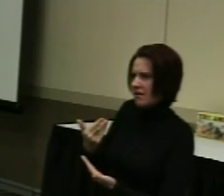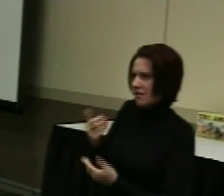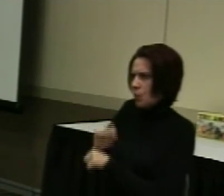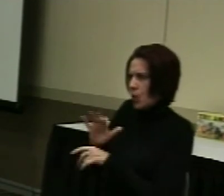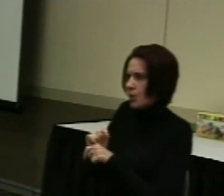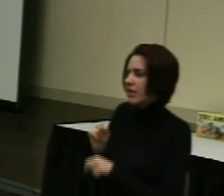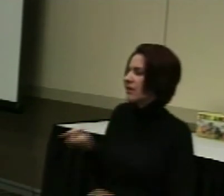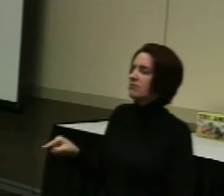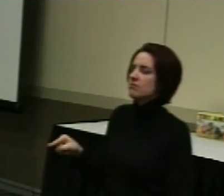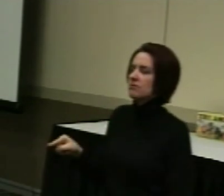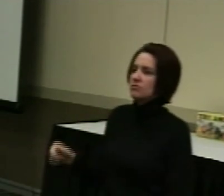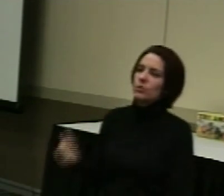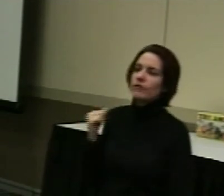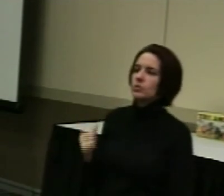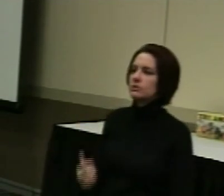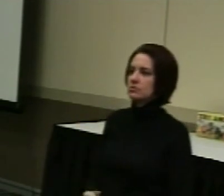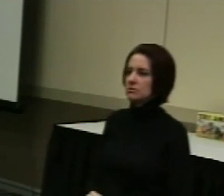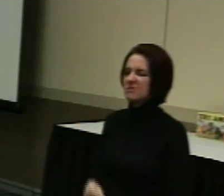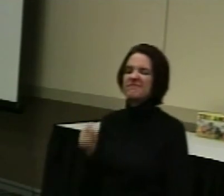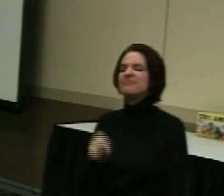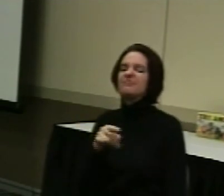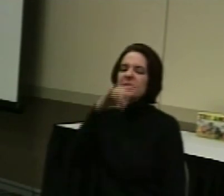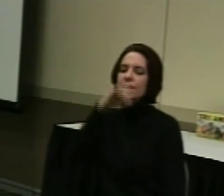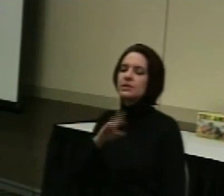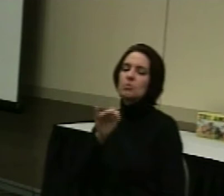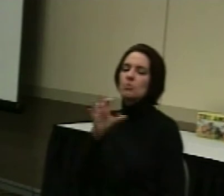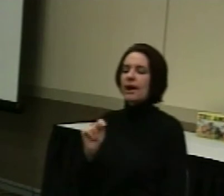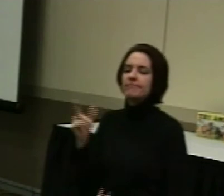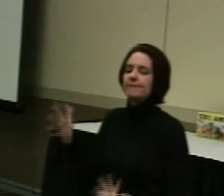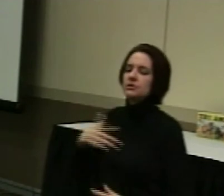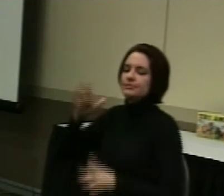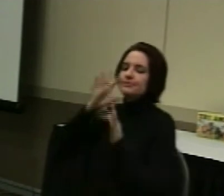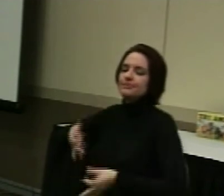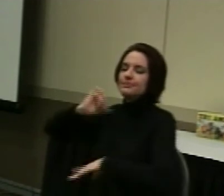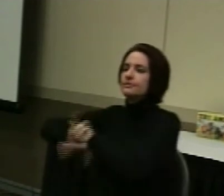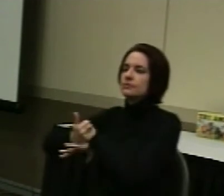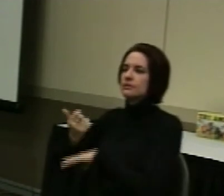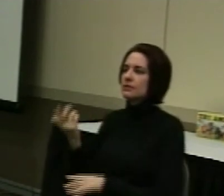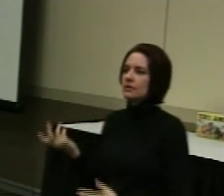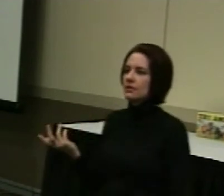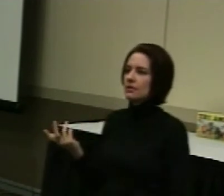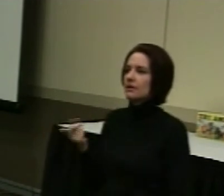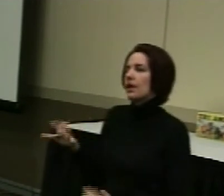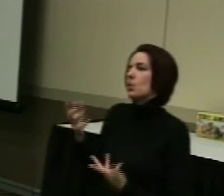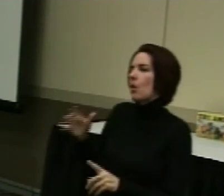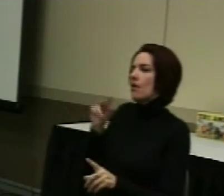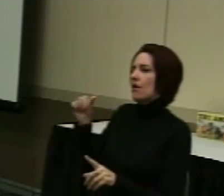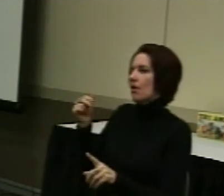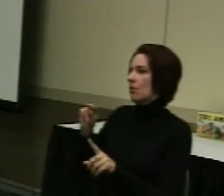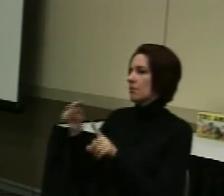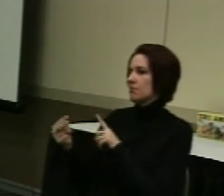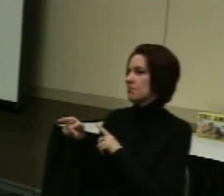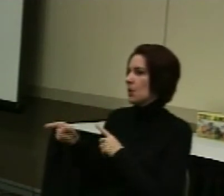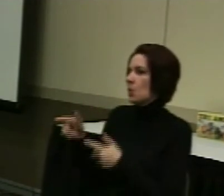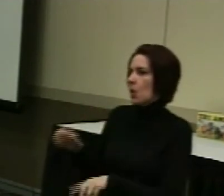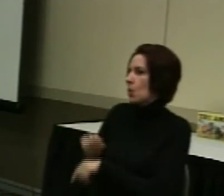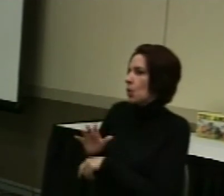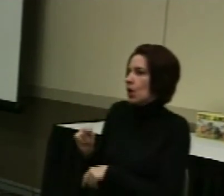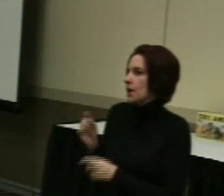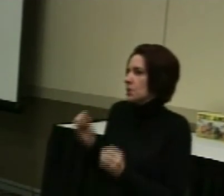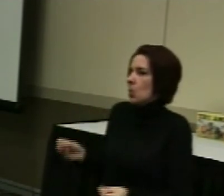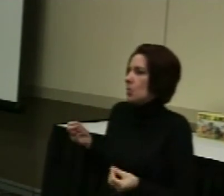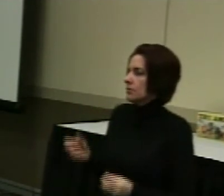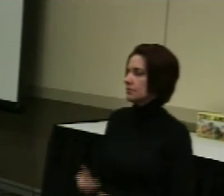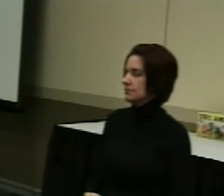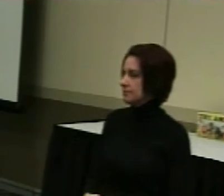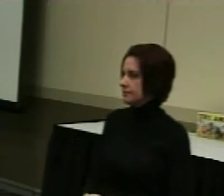It's like, you're used to brat or that mindset, and they don't want to see it as something else or work on it.